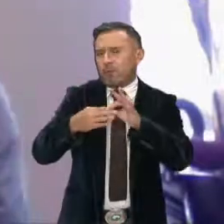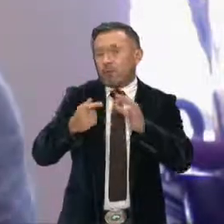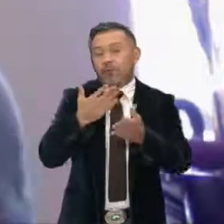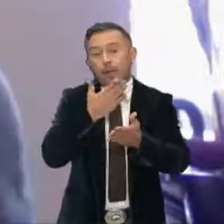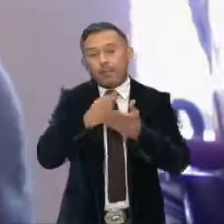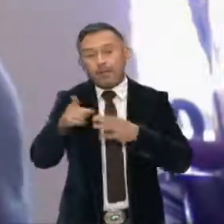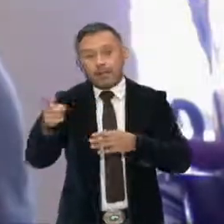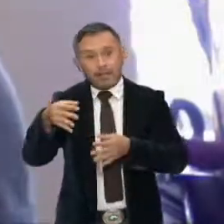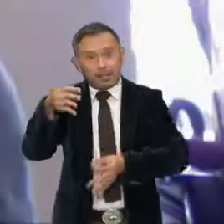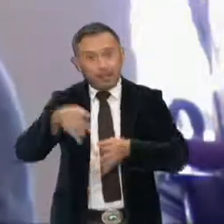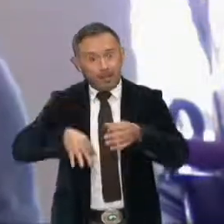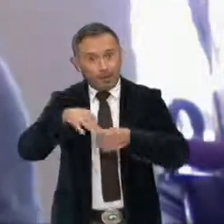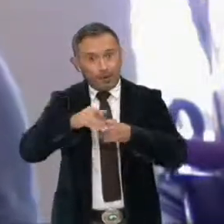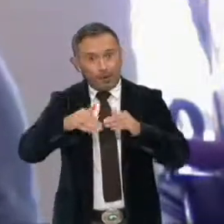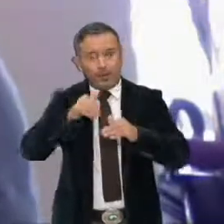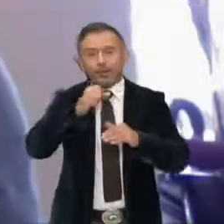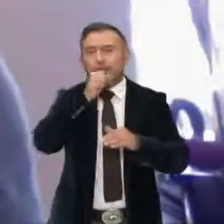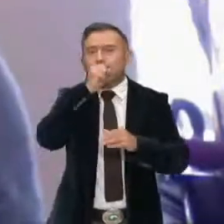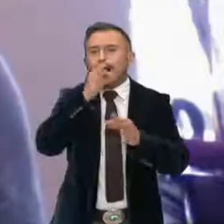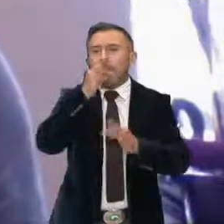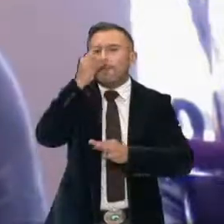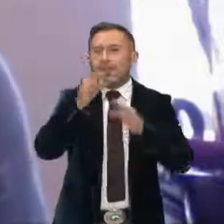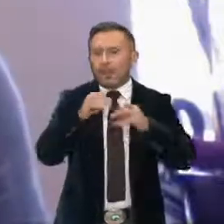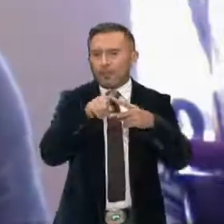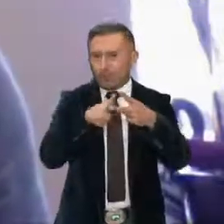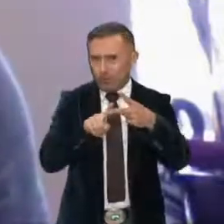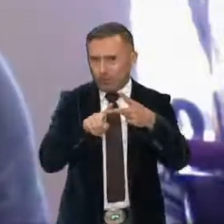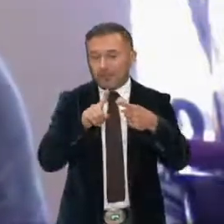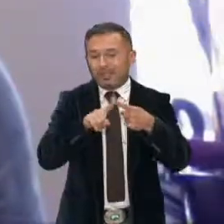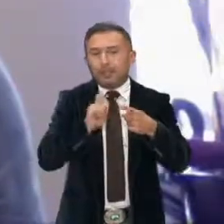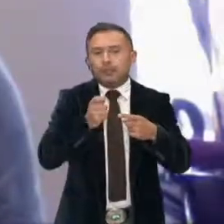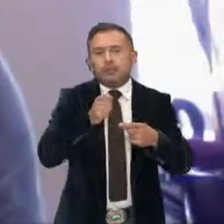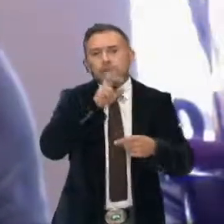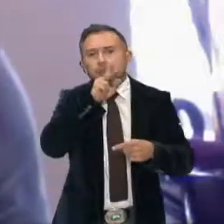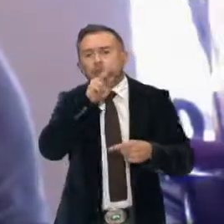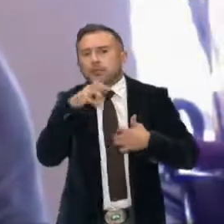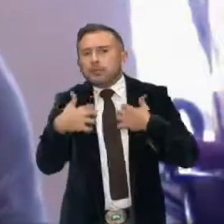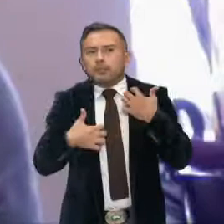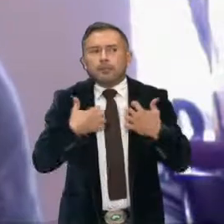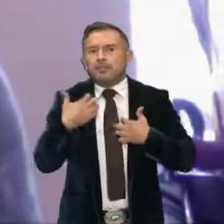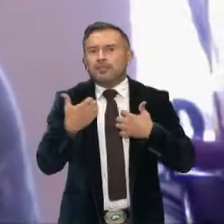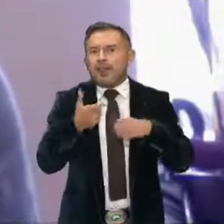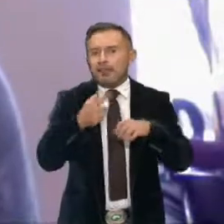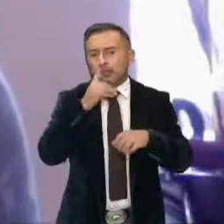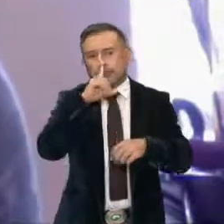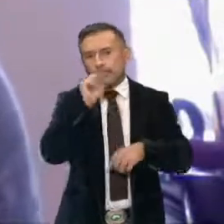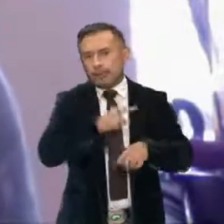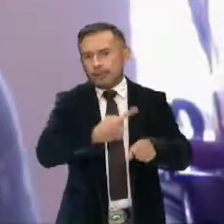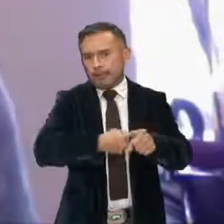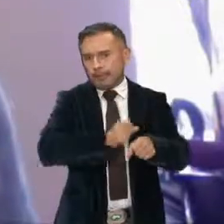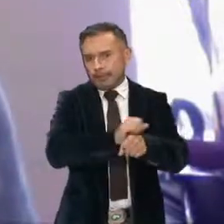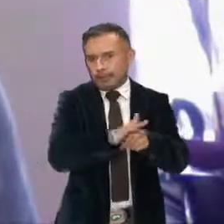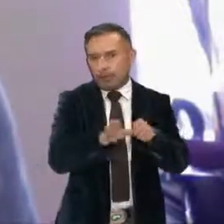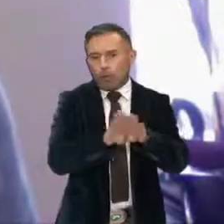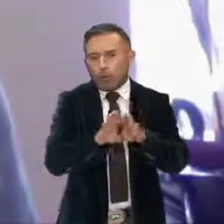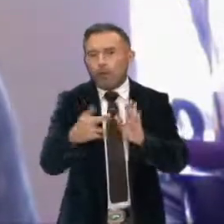Supreme Court had this campaign to address anxiety on one hand from the